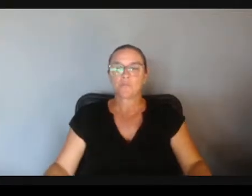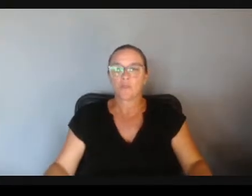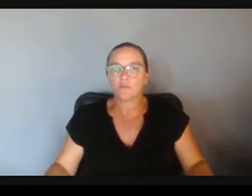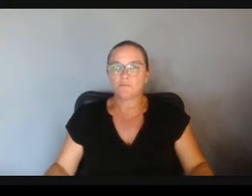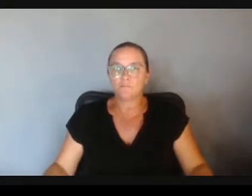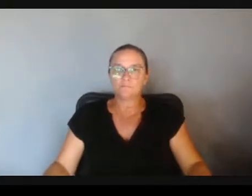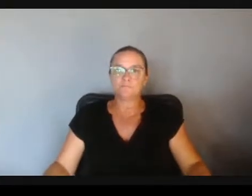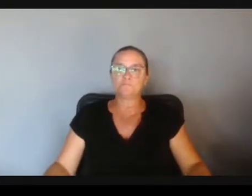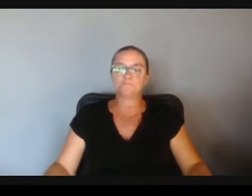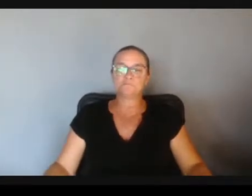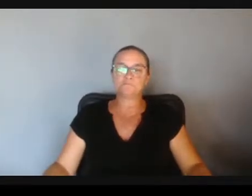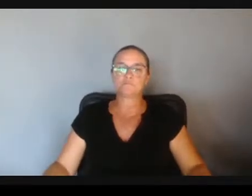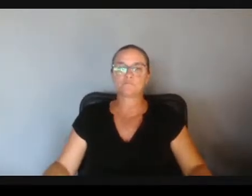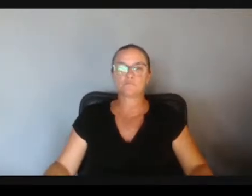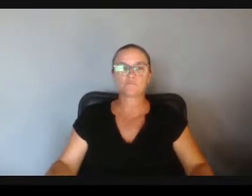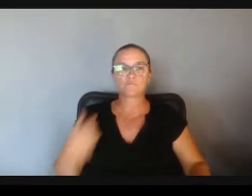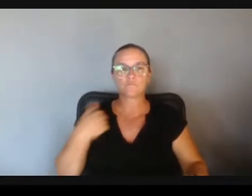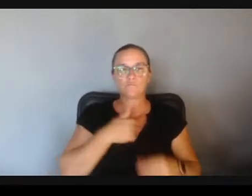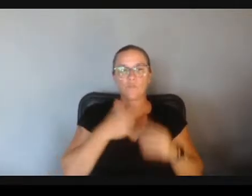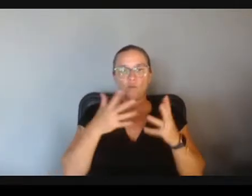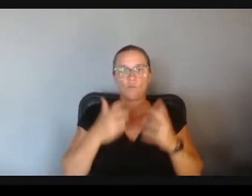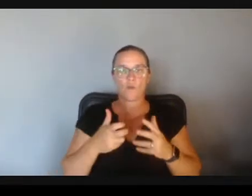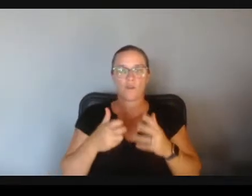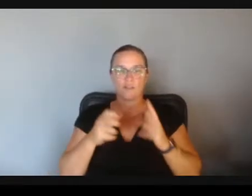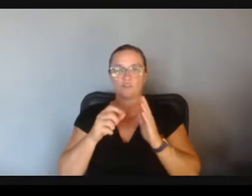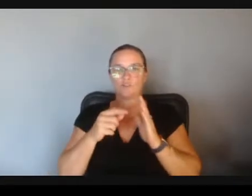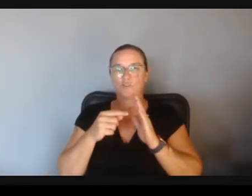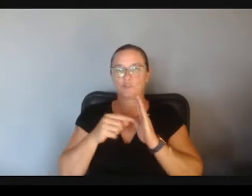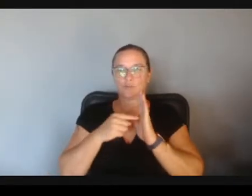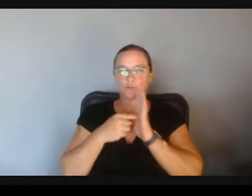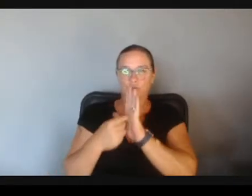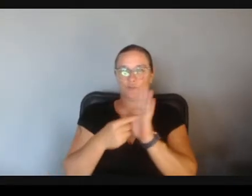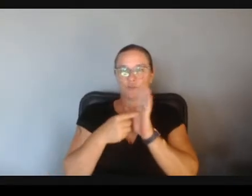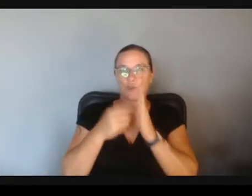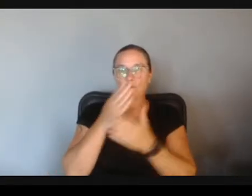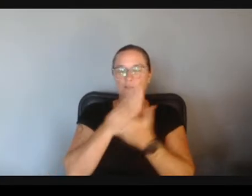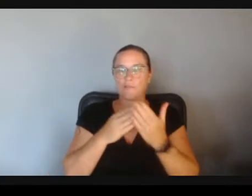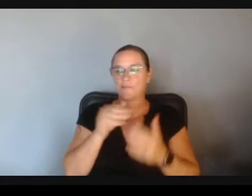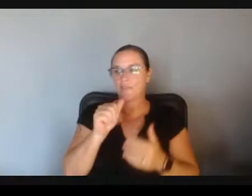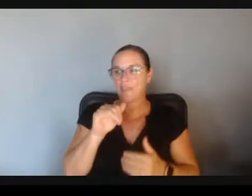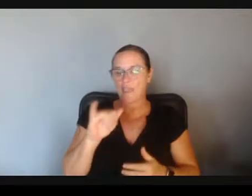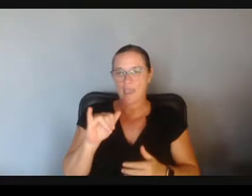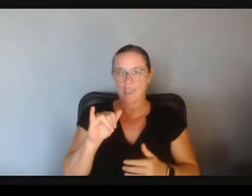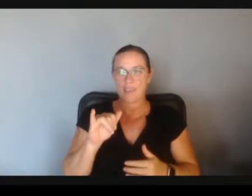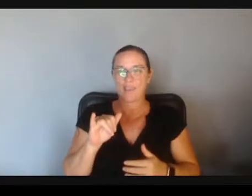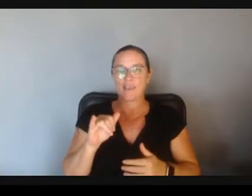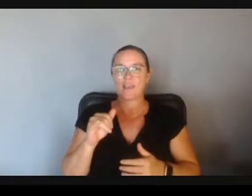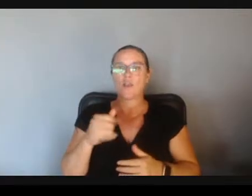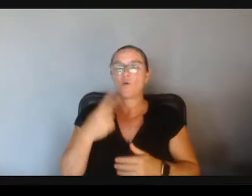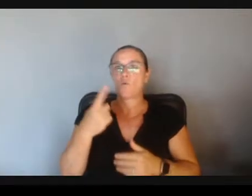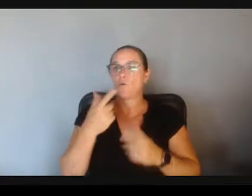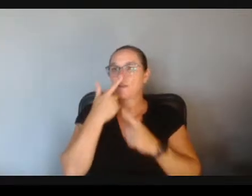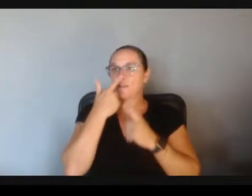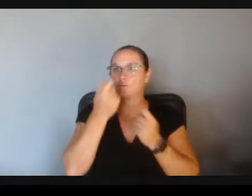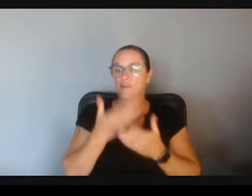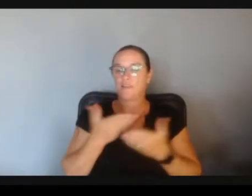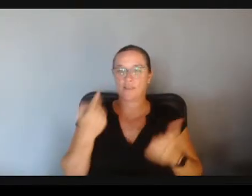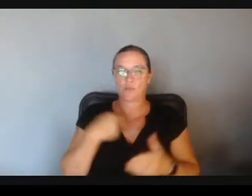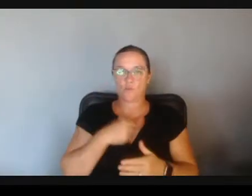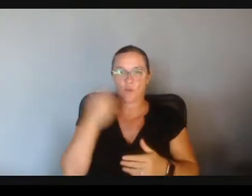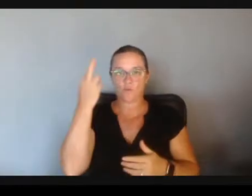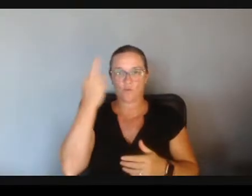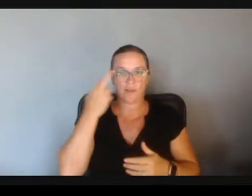So we wanted to go through and highlight some of these. And one of the interesting things we realized